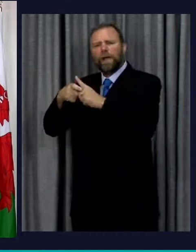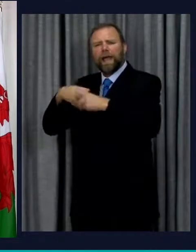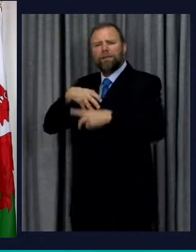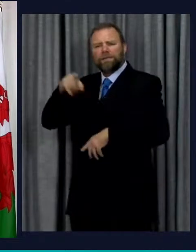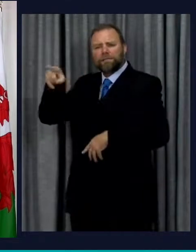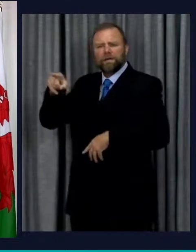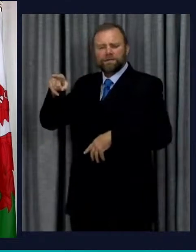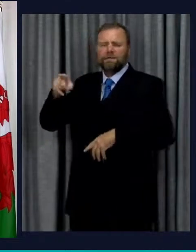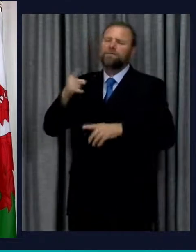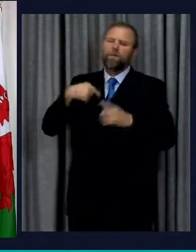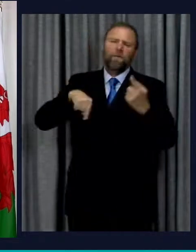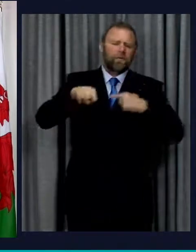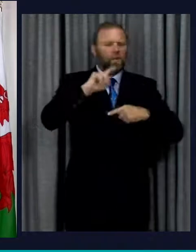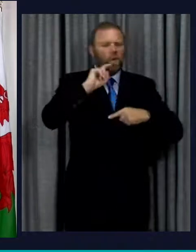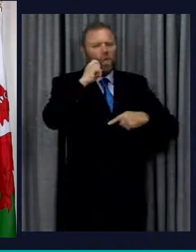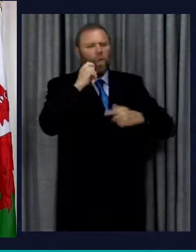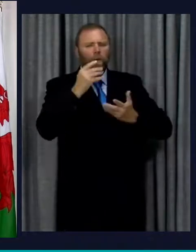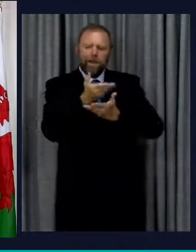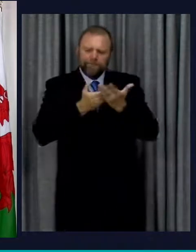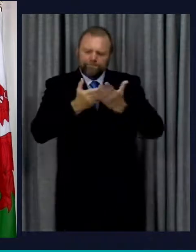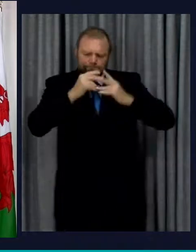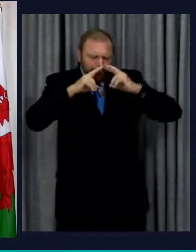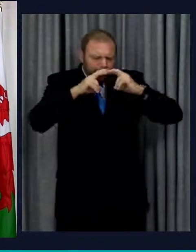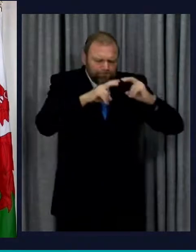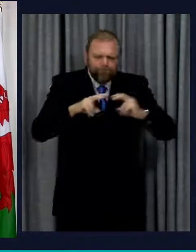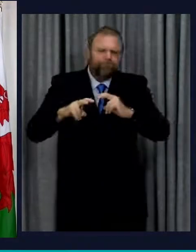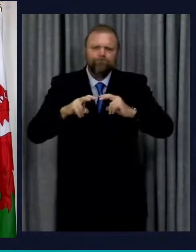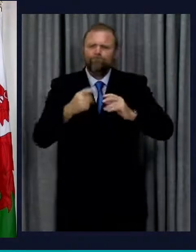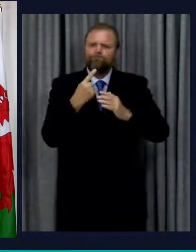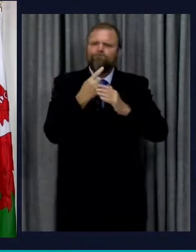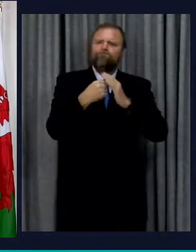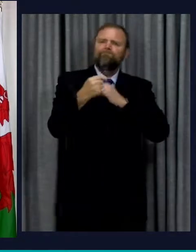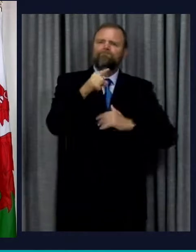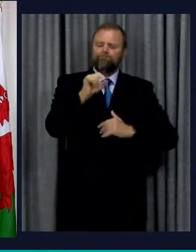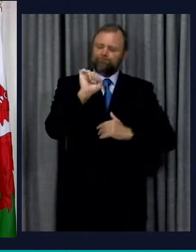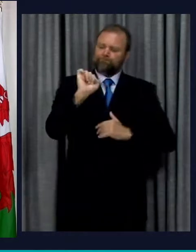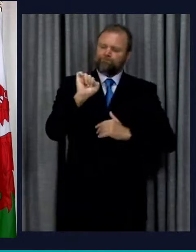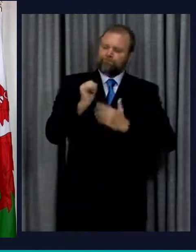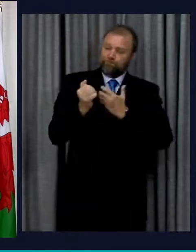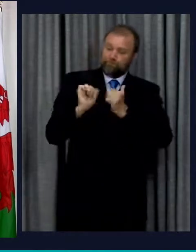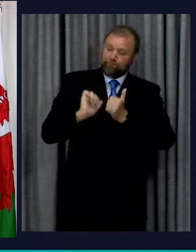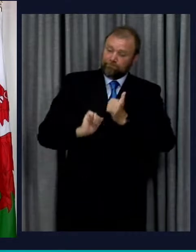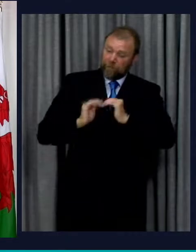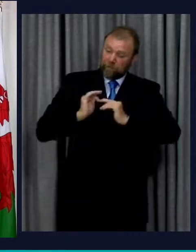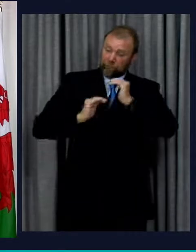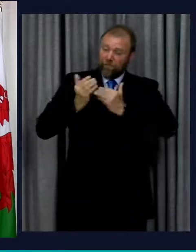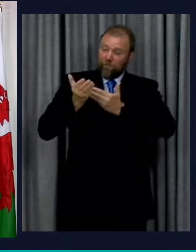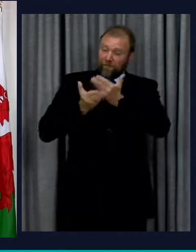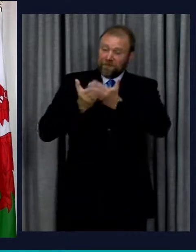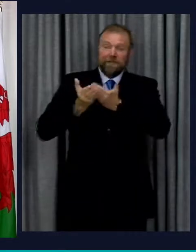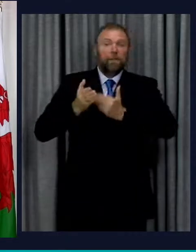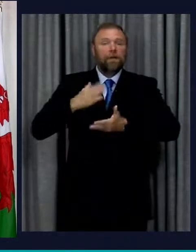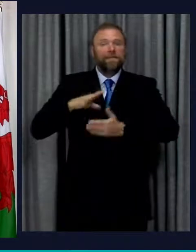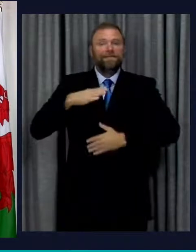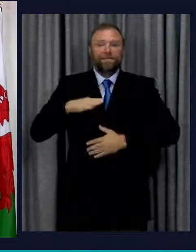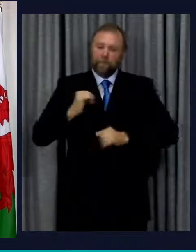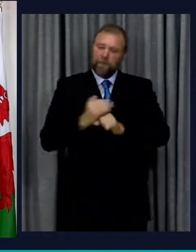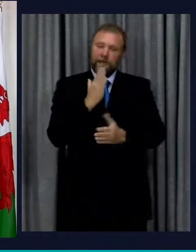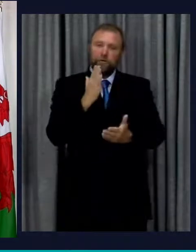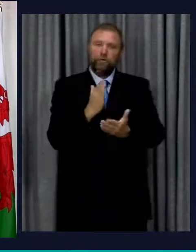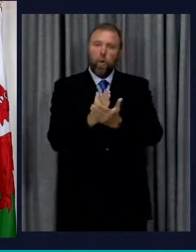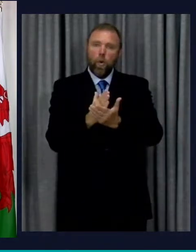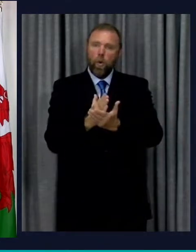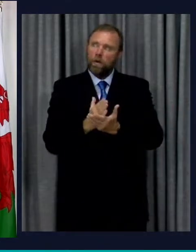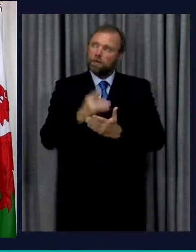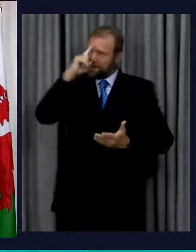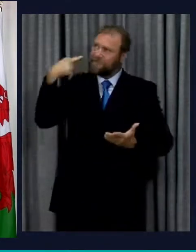So I do look forward to not just a constructive conversation, but ultimately to some real decisions that people can rely upon and allow us